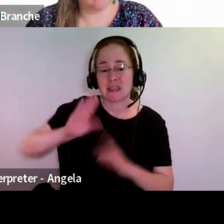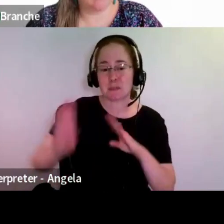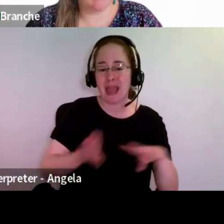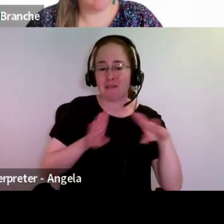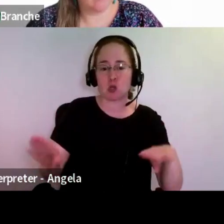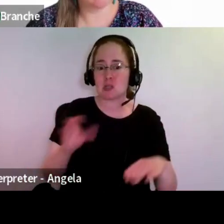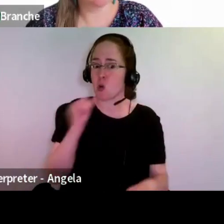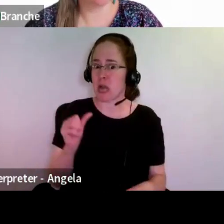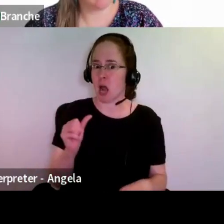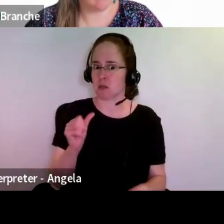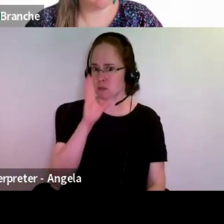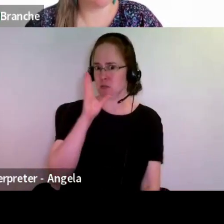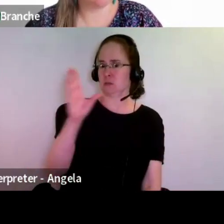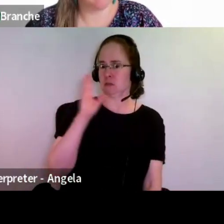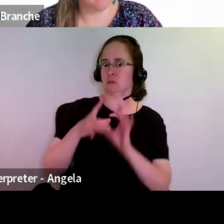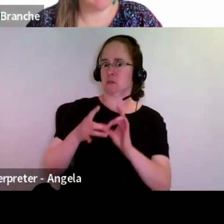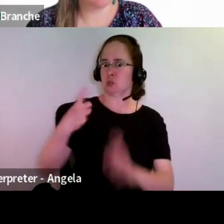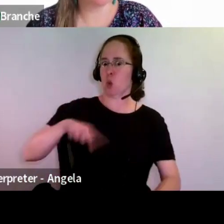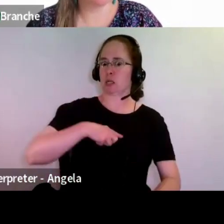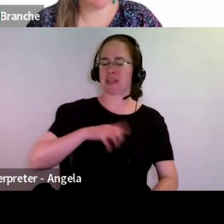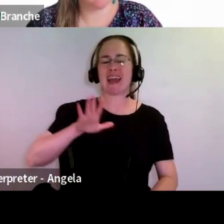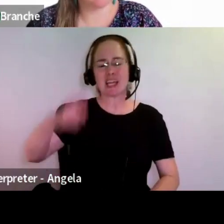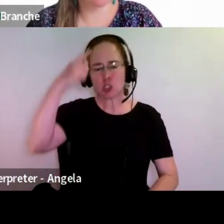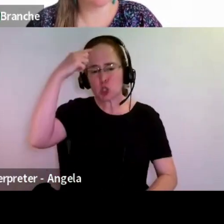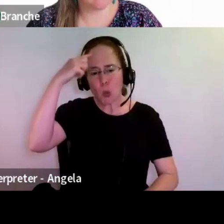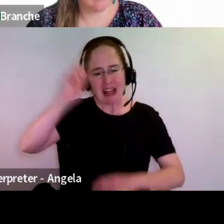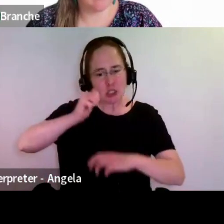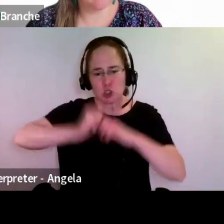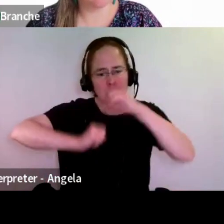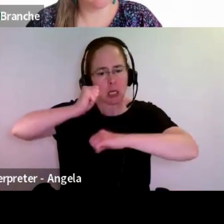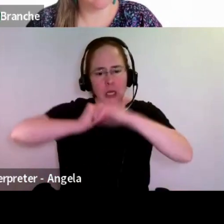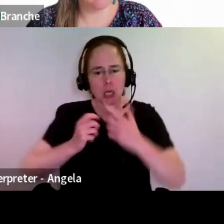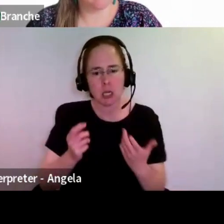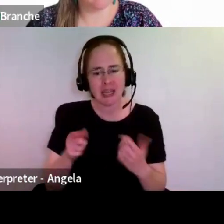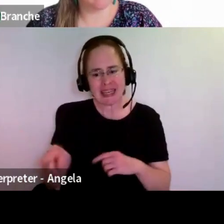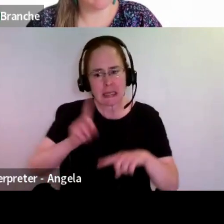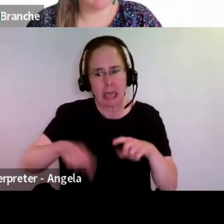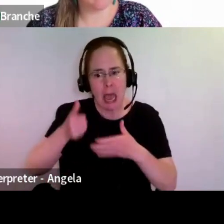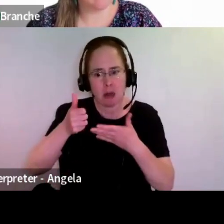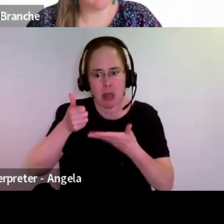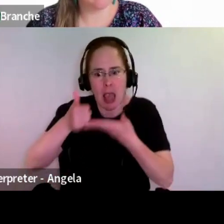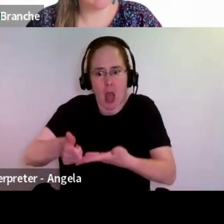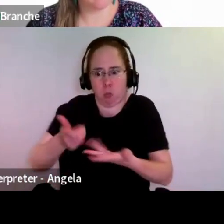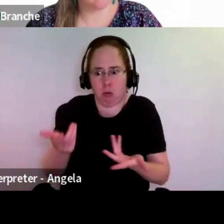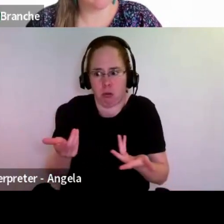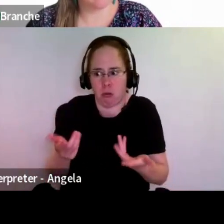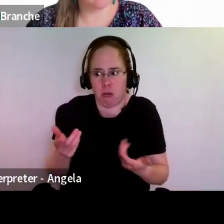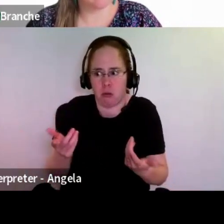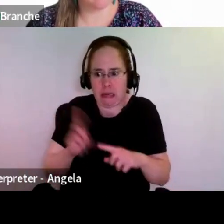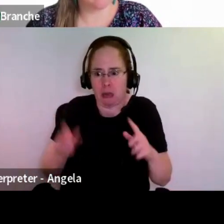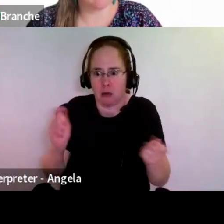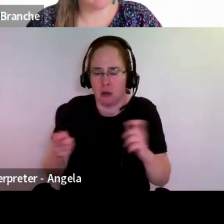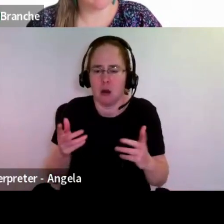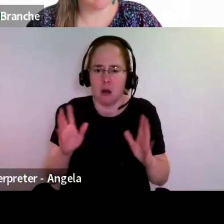to us. It's his neurology. He can't really help it. And so if you don't think of it,